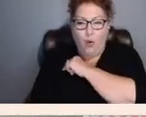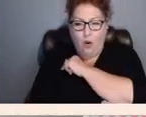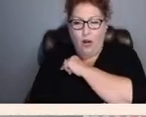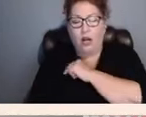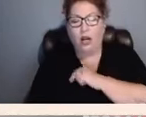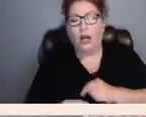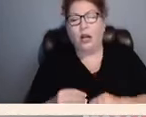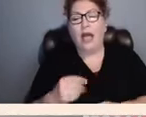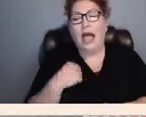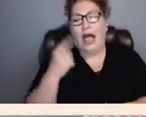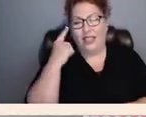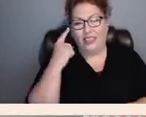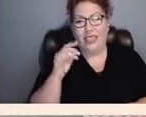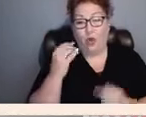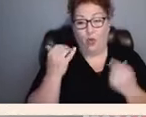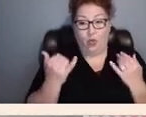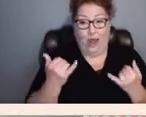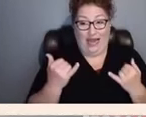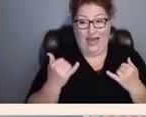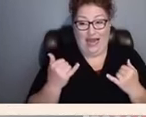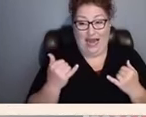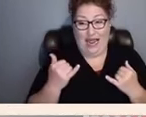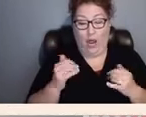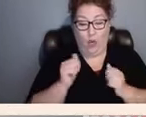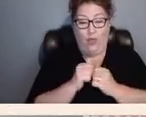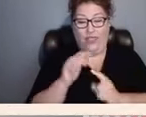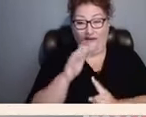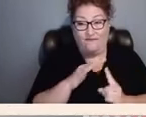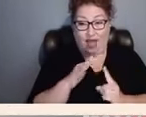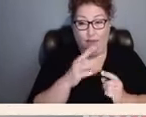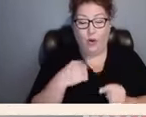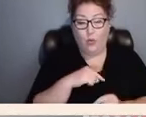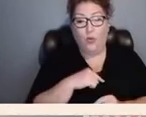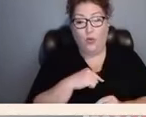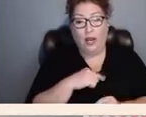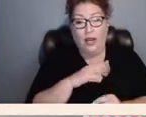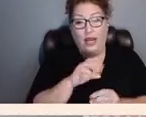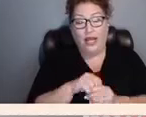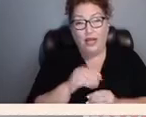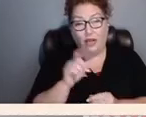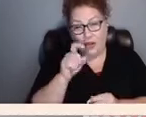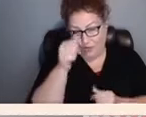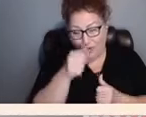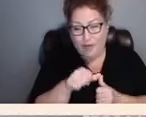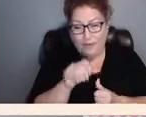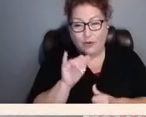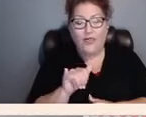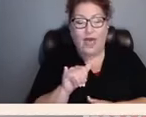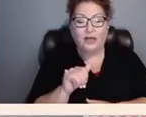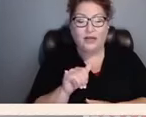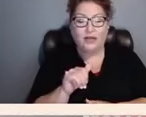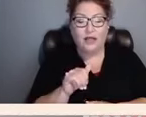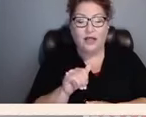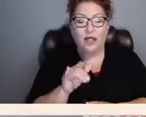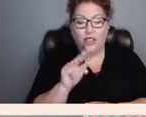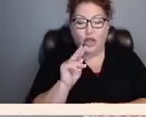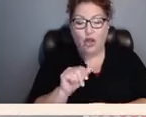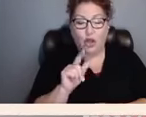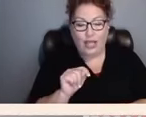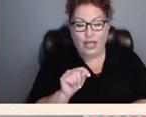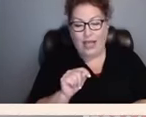think right now with the environment that we're in, you got to remember that they're looking at